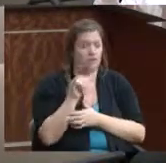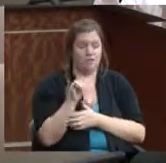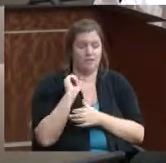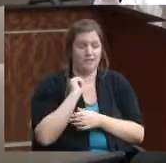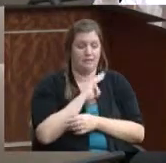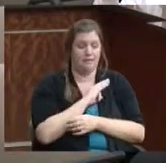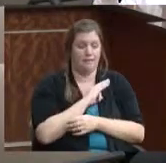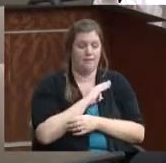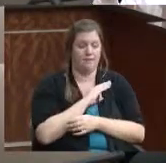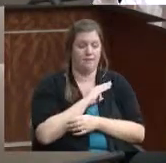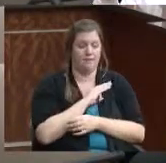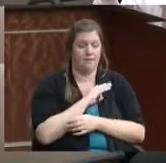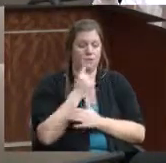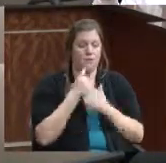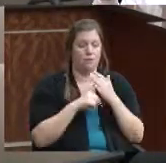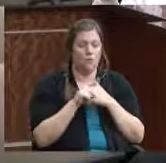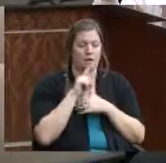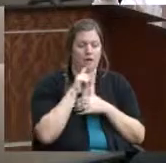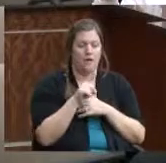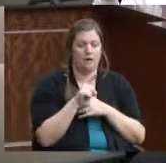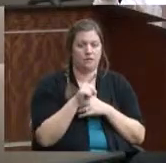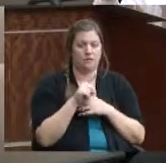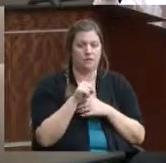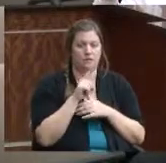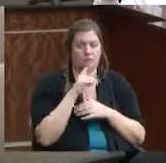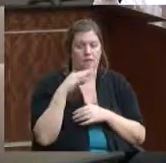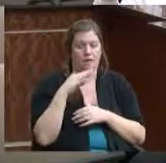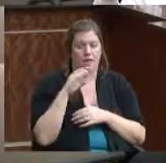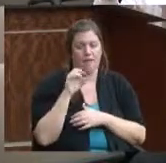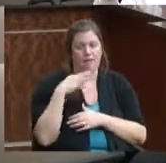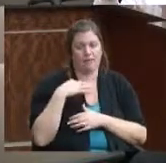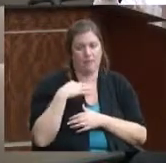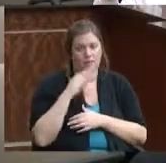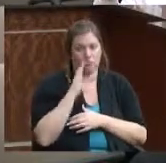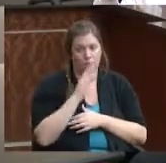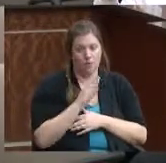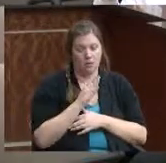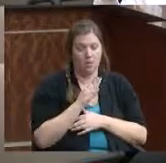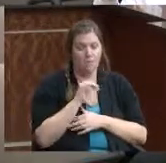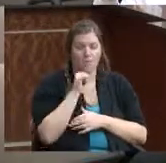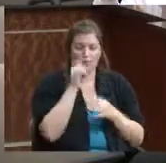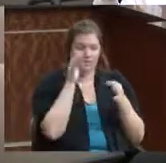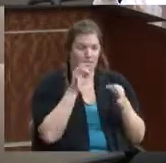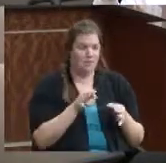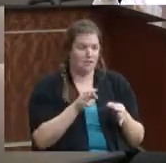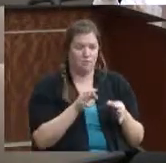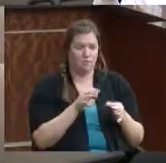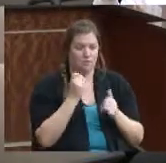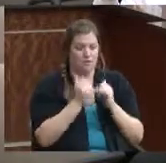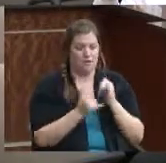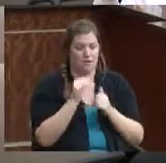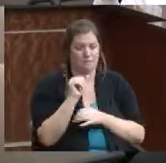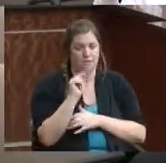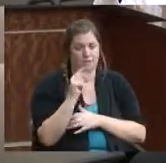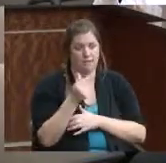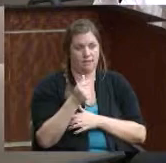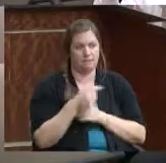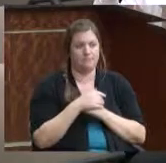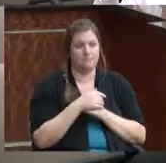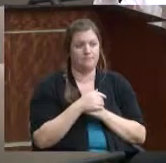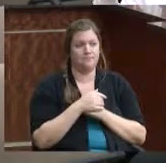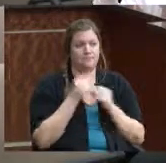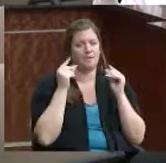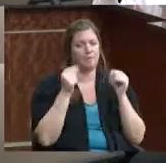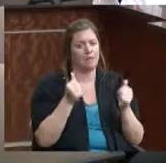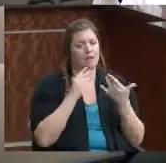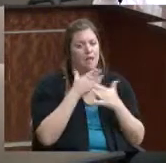staff as far as what the actual application was going to be. That wasn't decided or determined till the end of August.